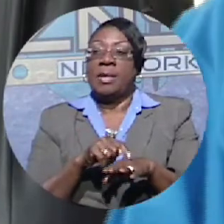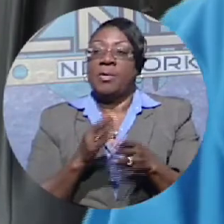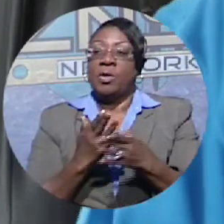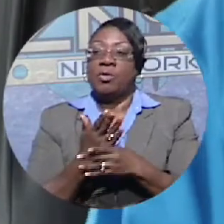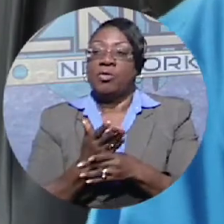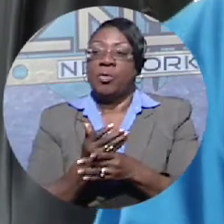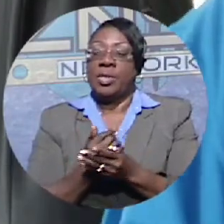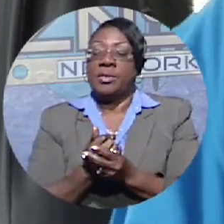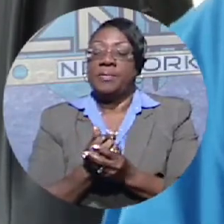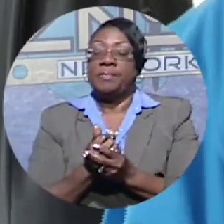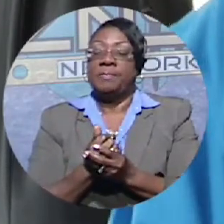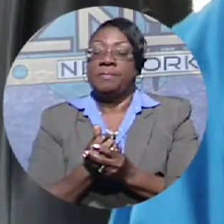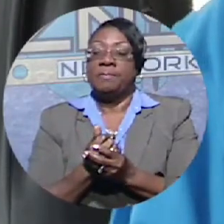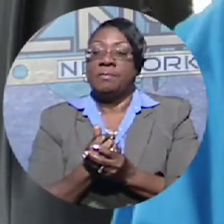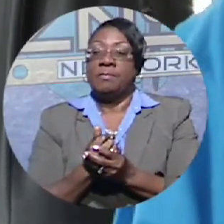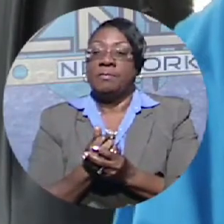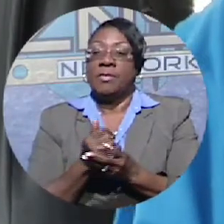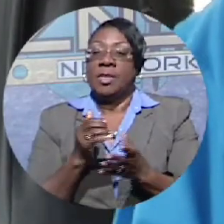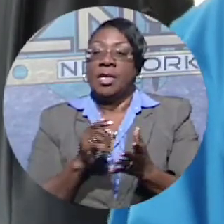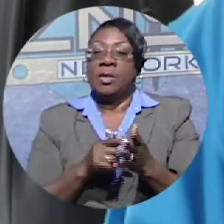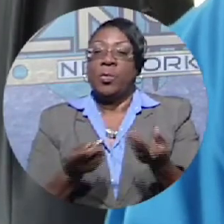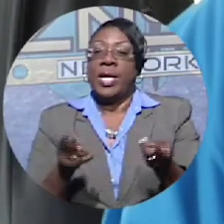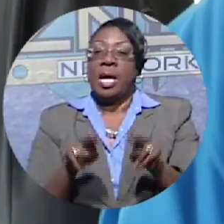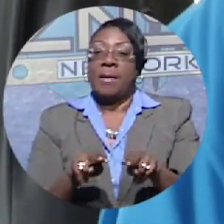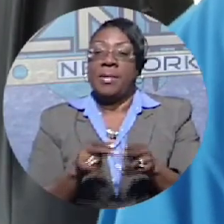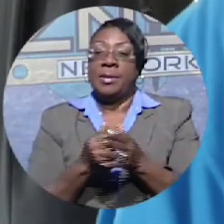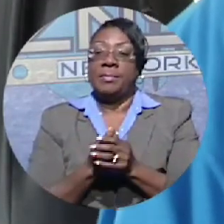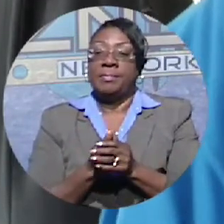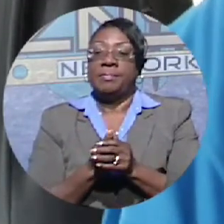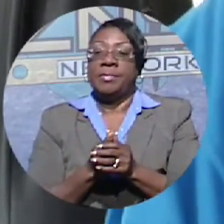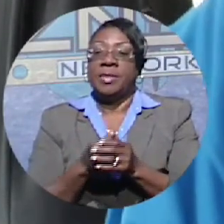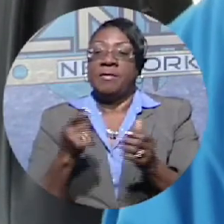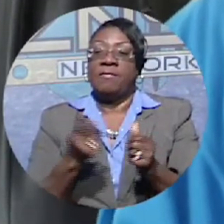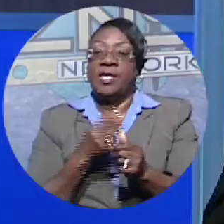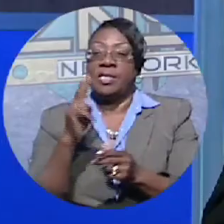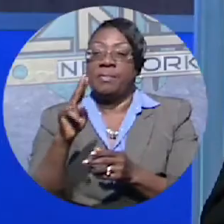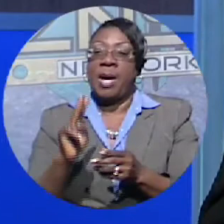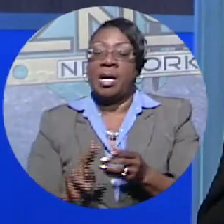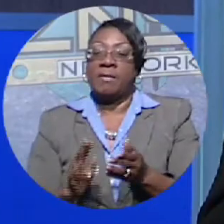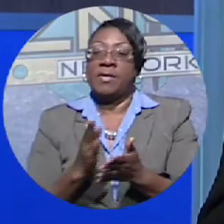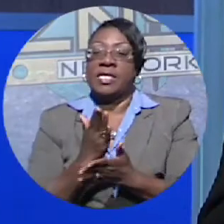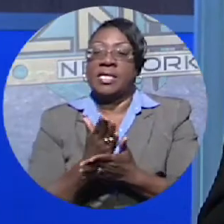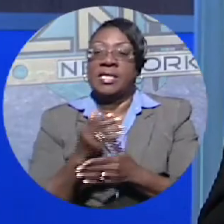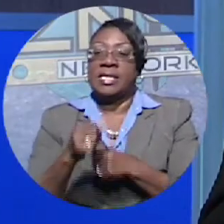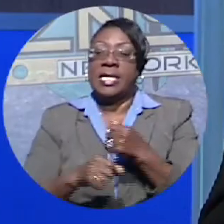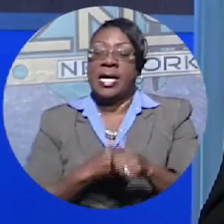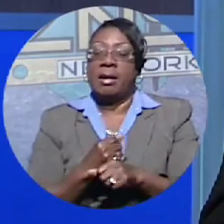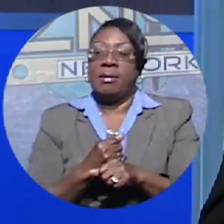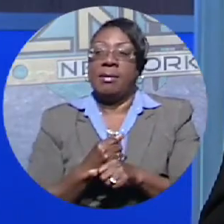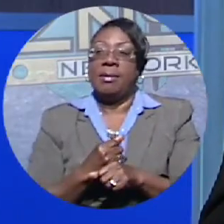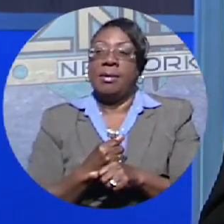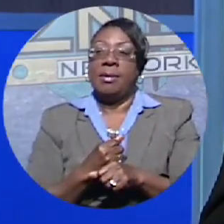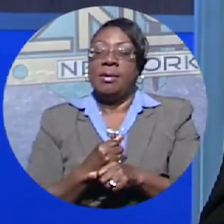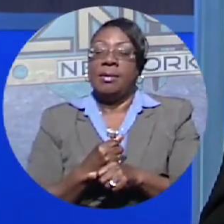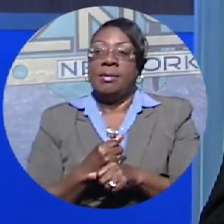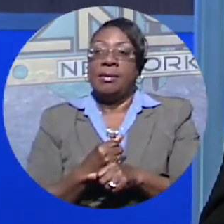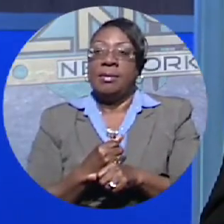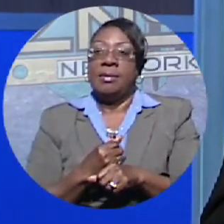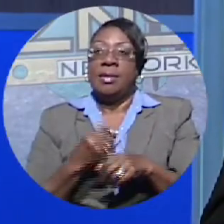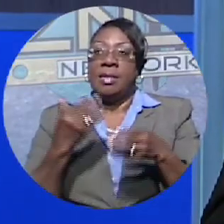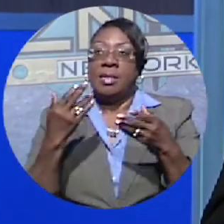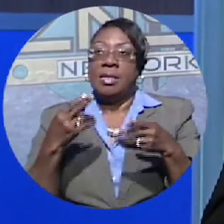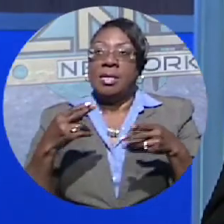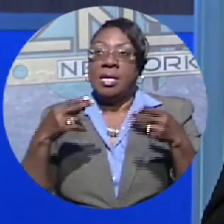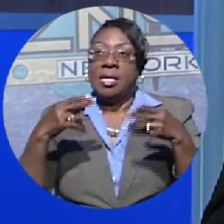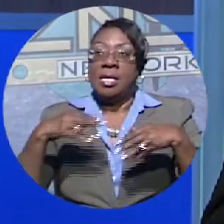through it. But it will happen within the first quarter of this year. And finally in the segment, the Heavenly Angels Volleyball